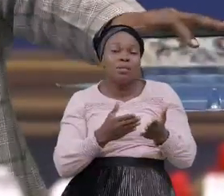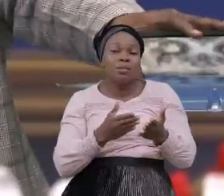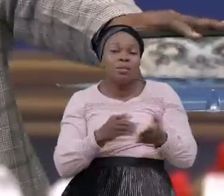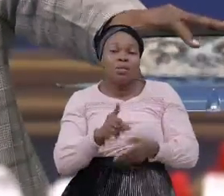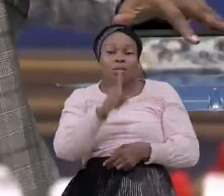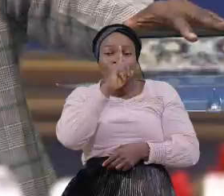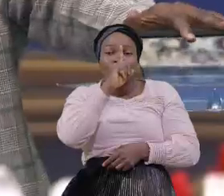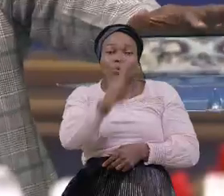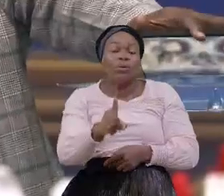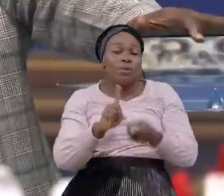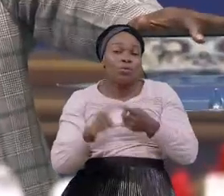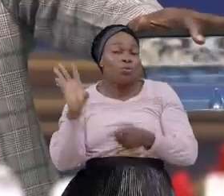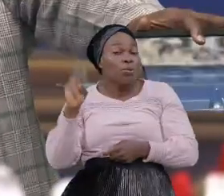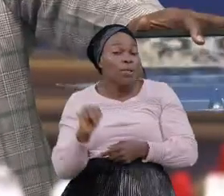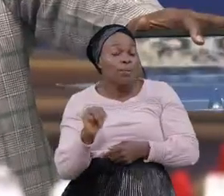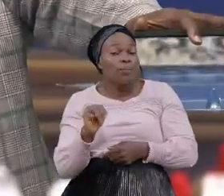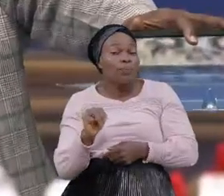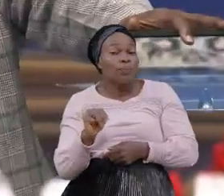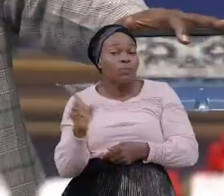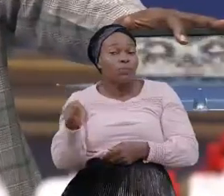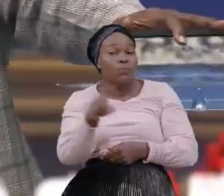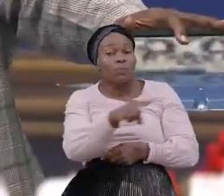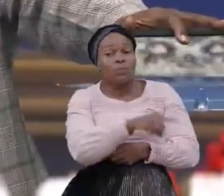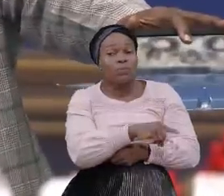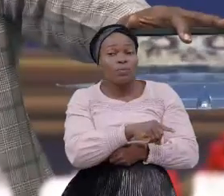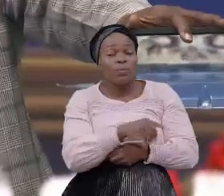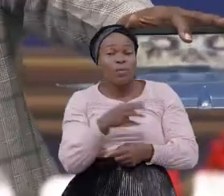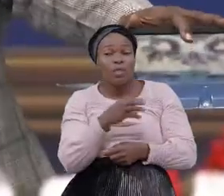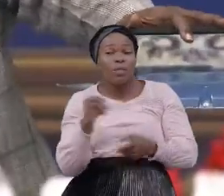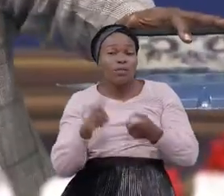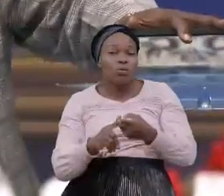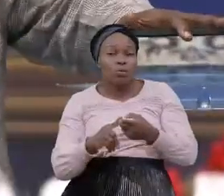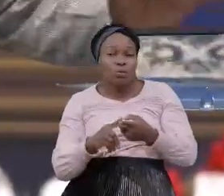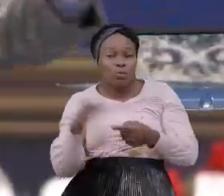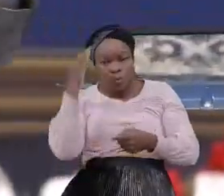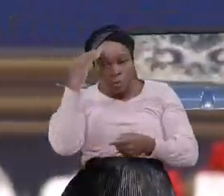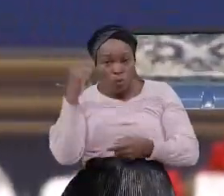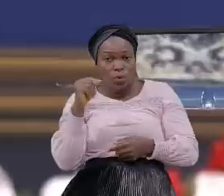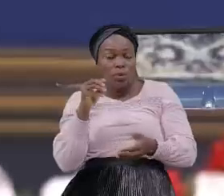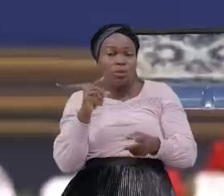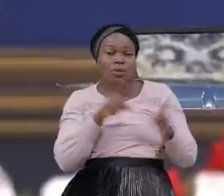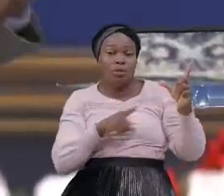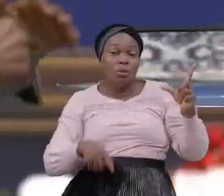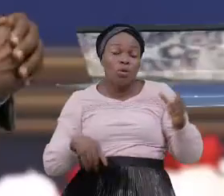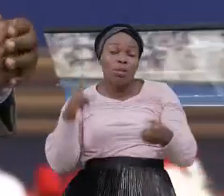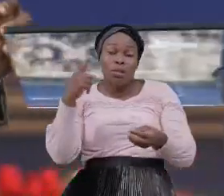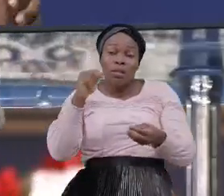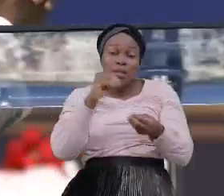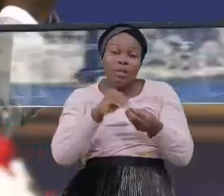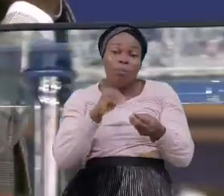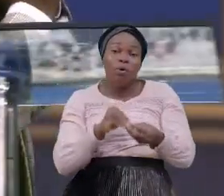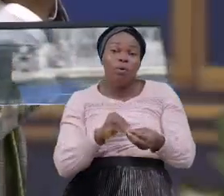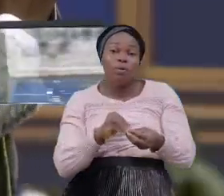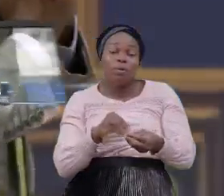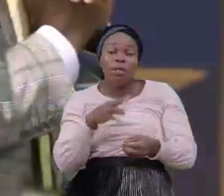that they have come intimately with the Lord and they are on their way, the highway of